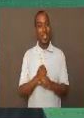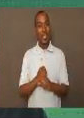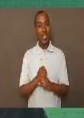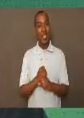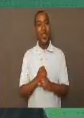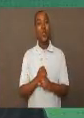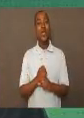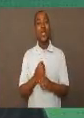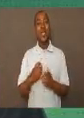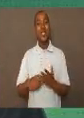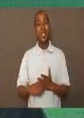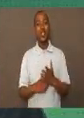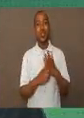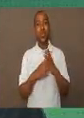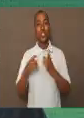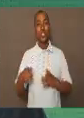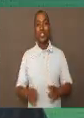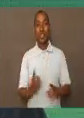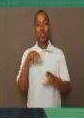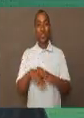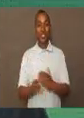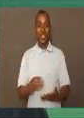the transport system.